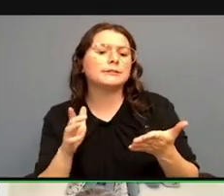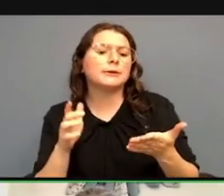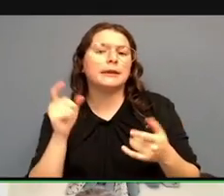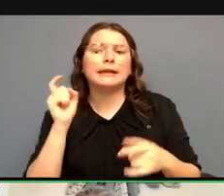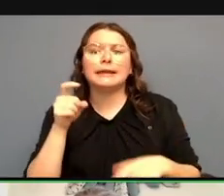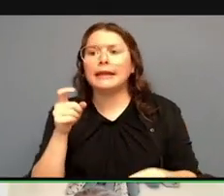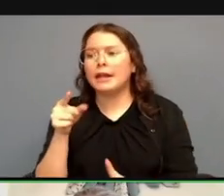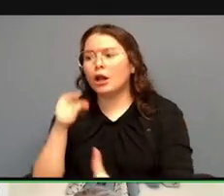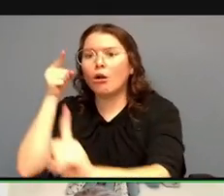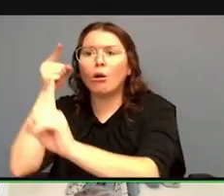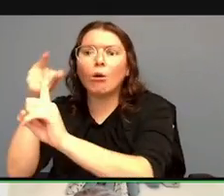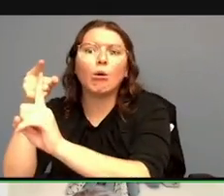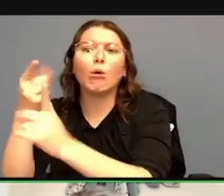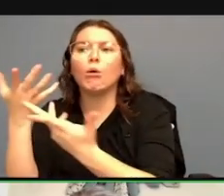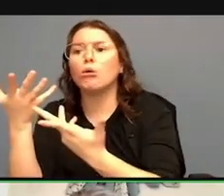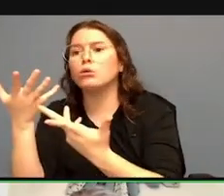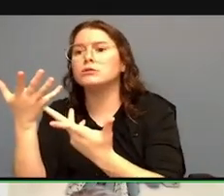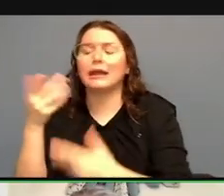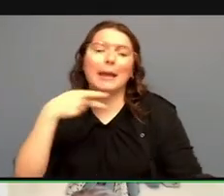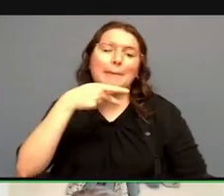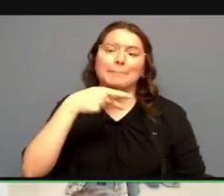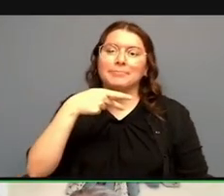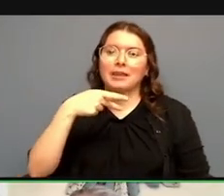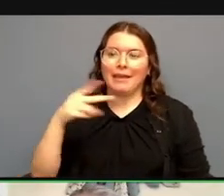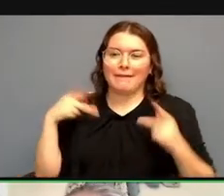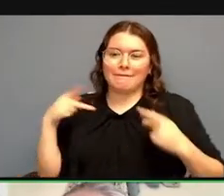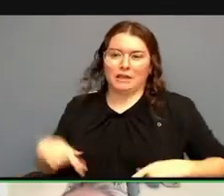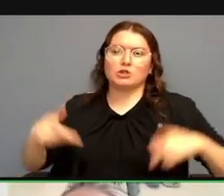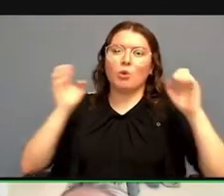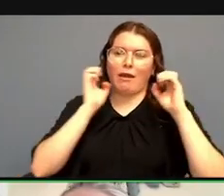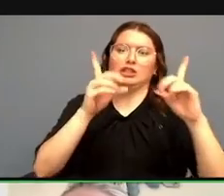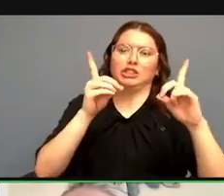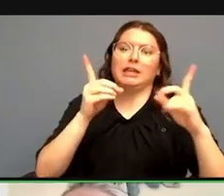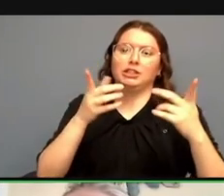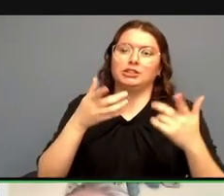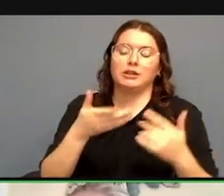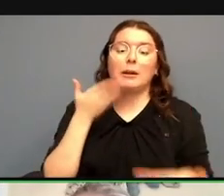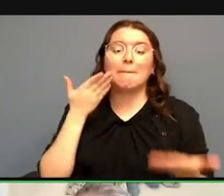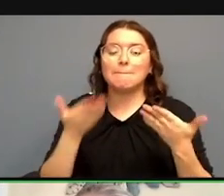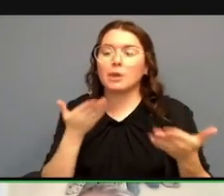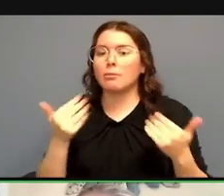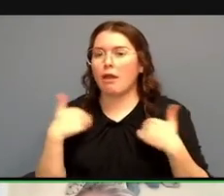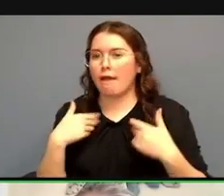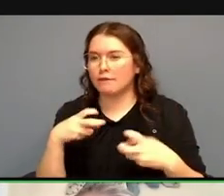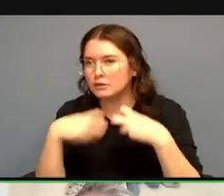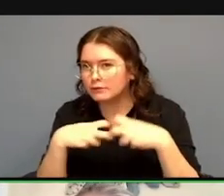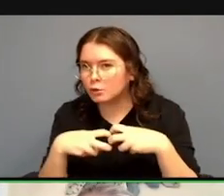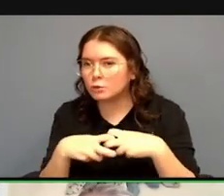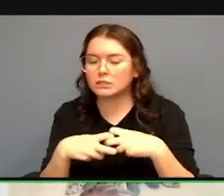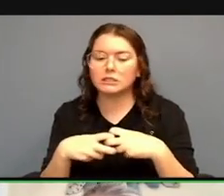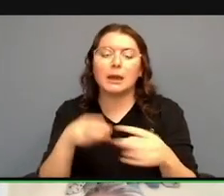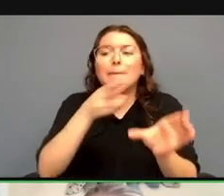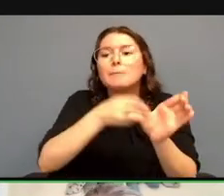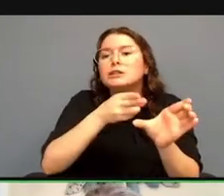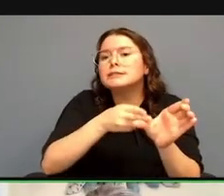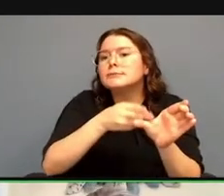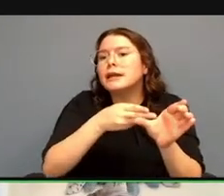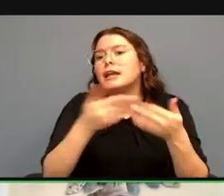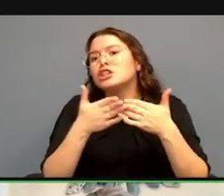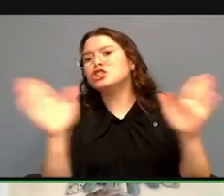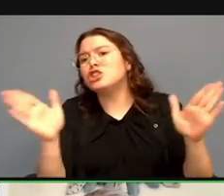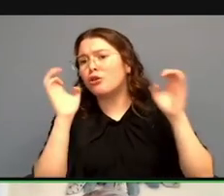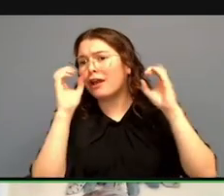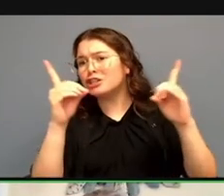related to PE, but maybe would have difficulty participating in general